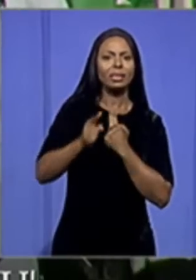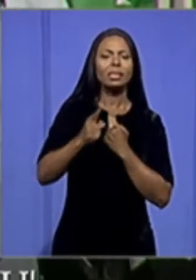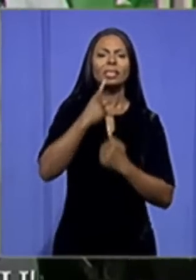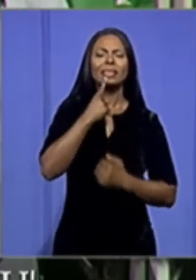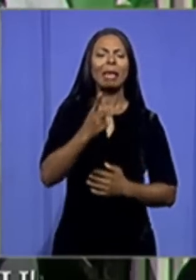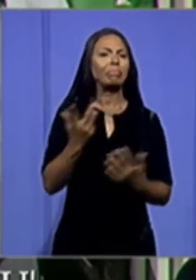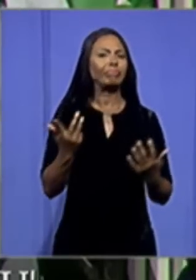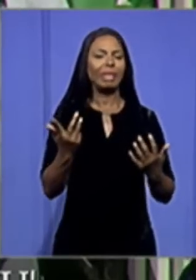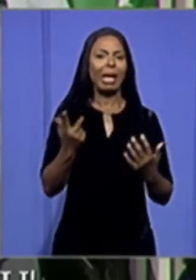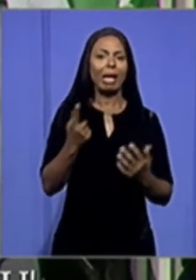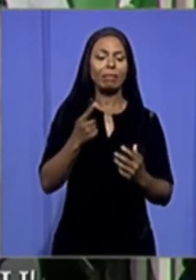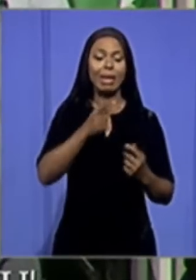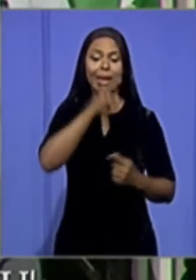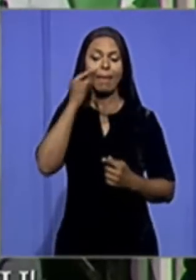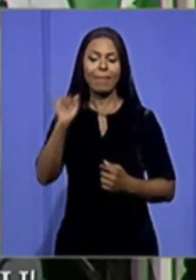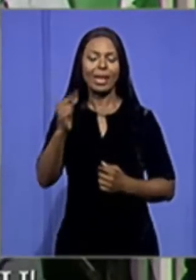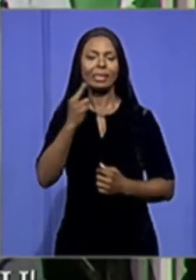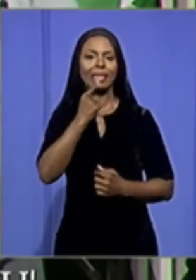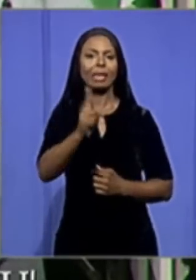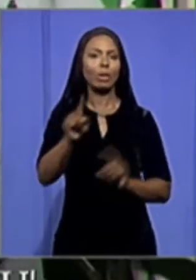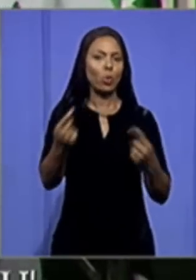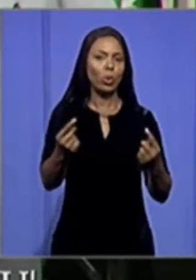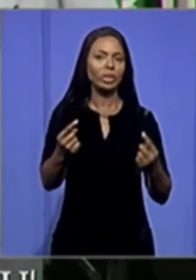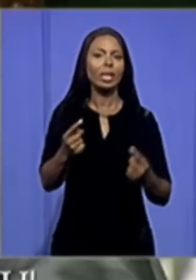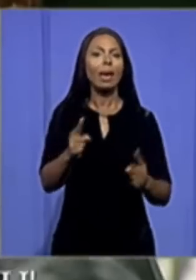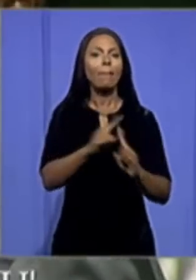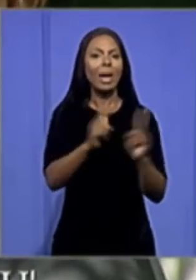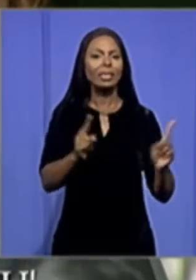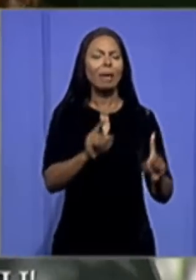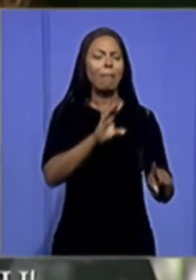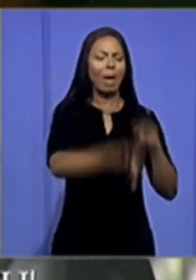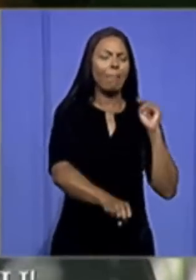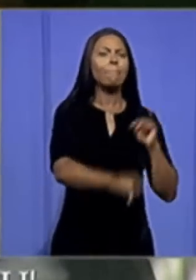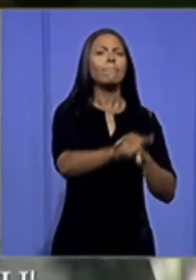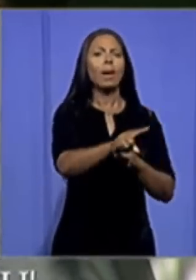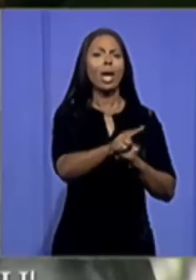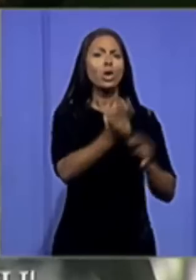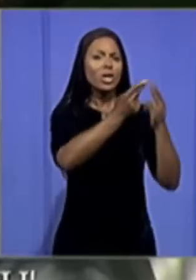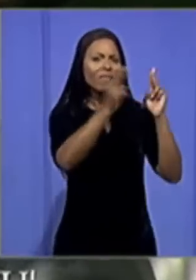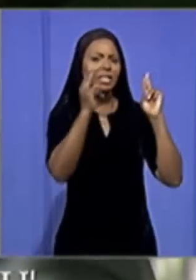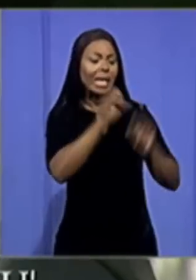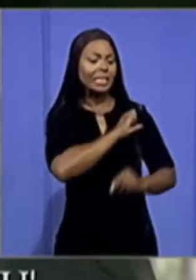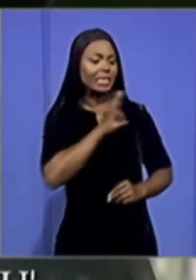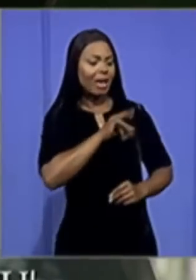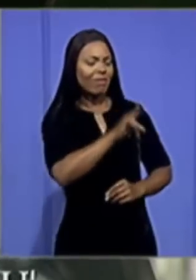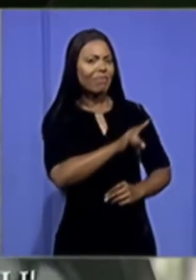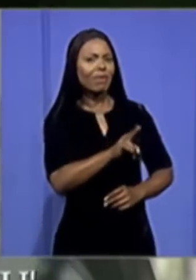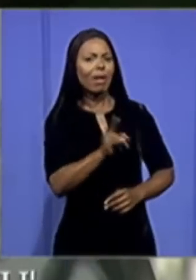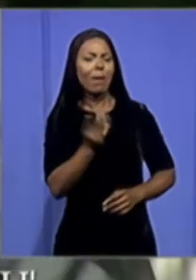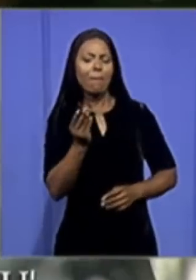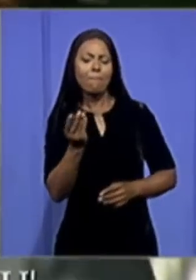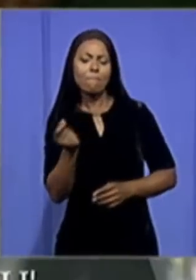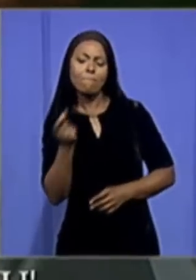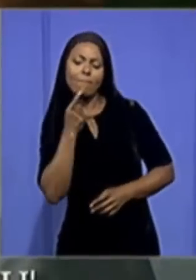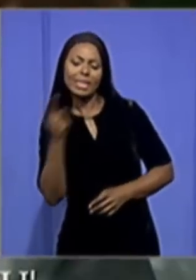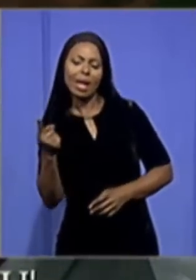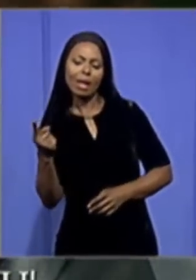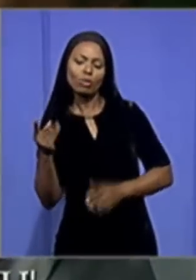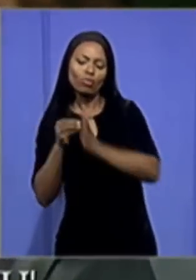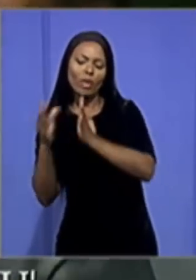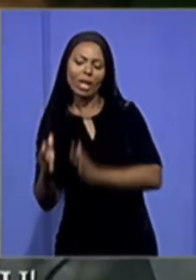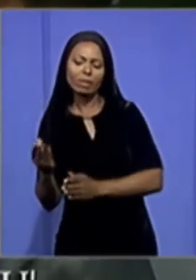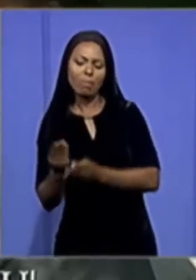a re go na le batho ba ba duedisang batho madi ka tsela e seng maleba gore baithuti ba kgone go amogelwa